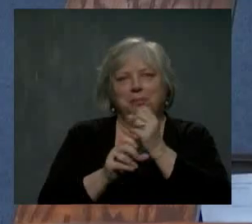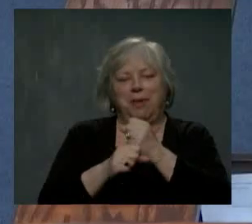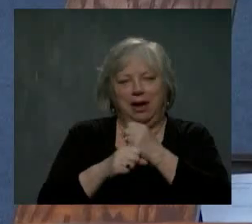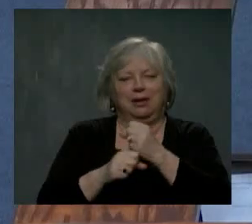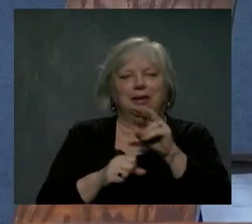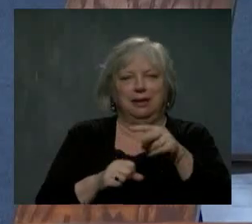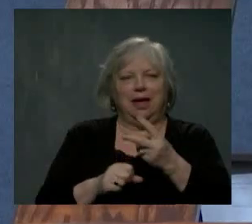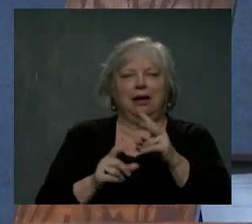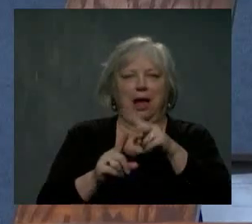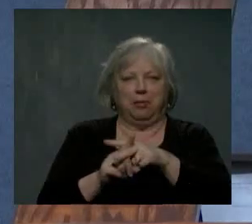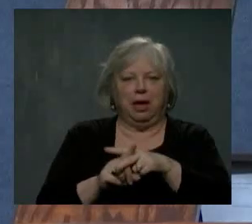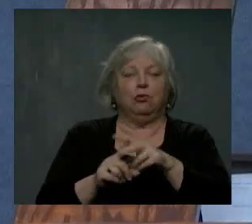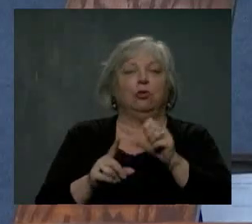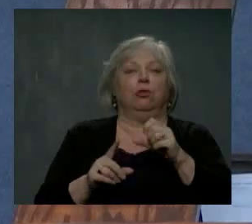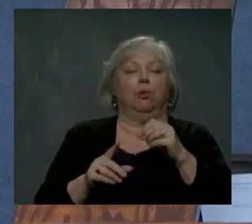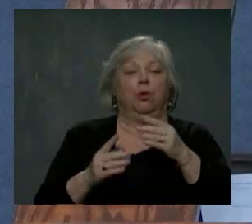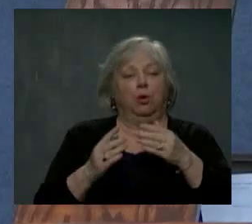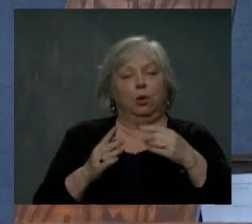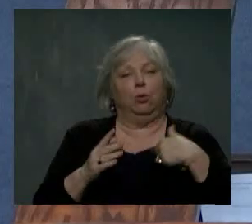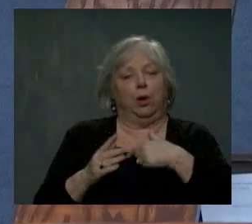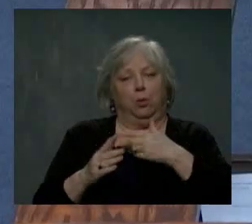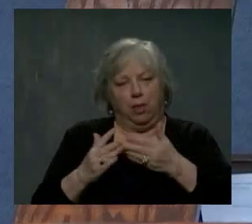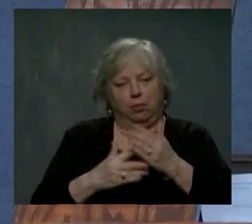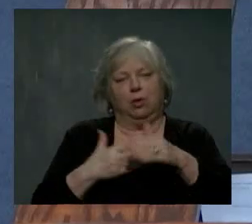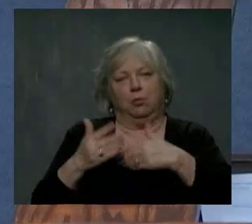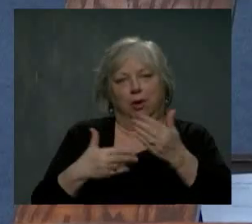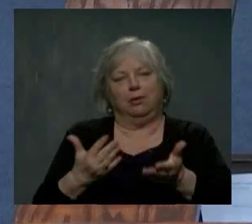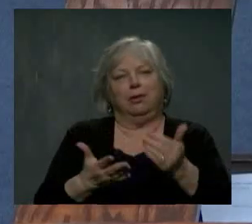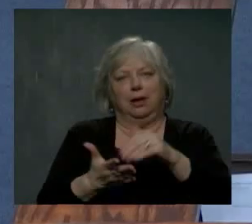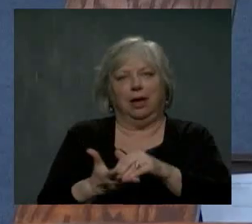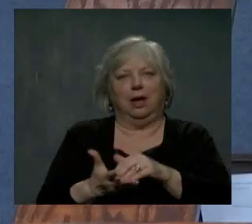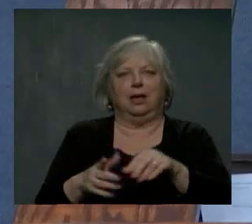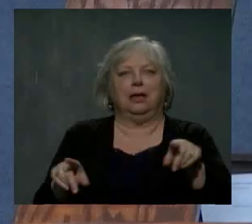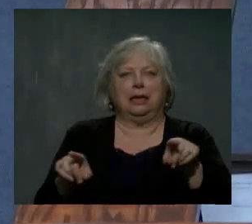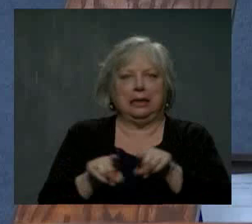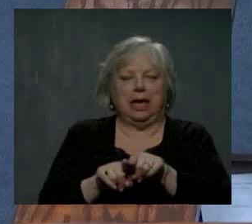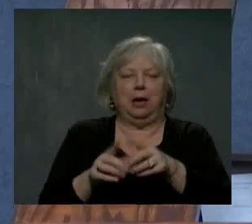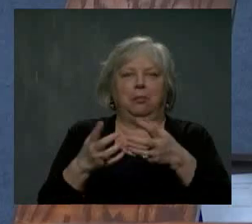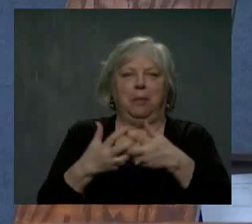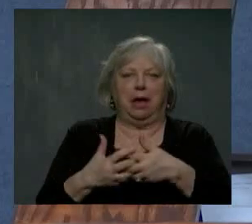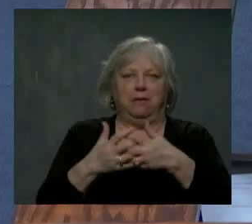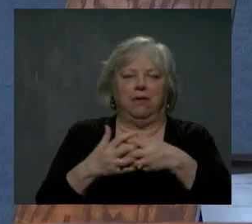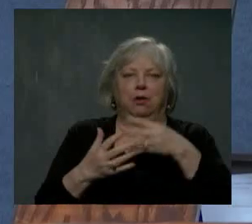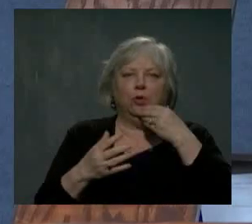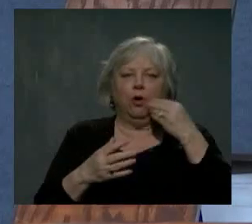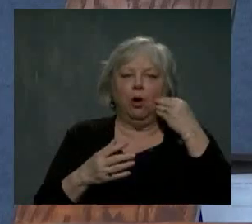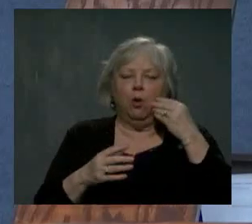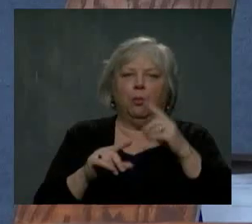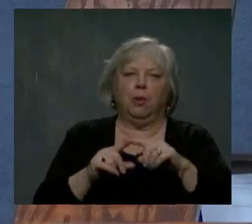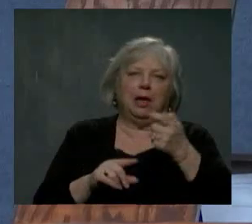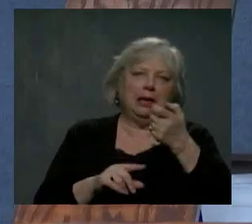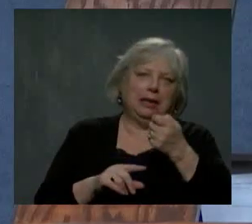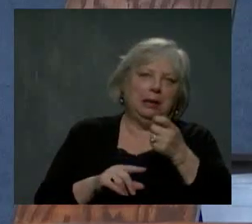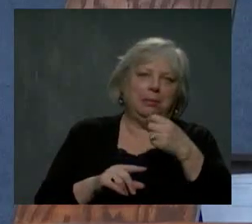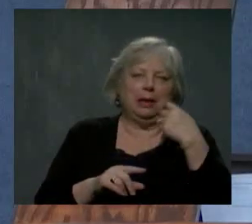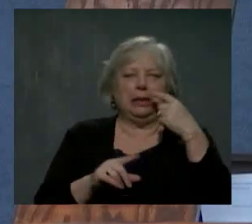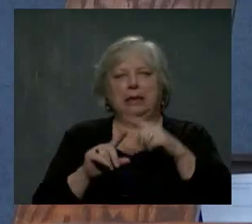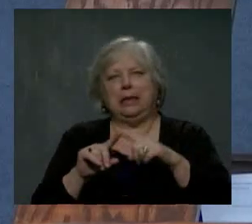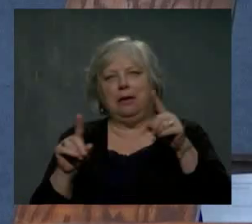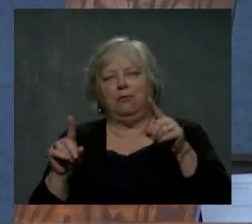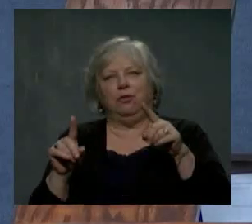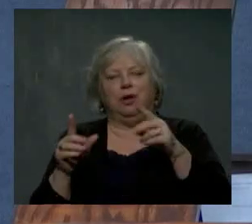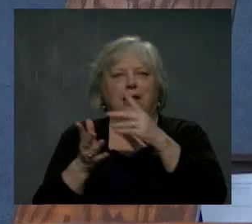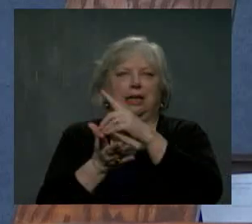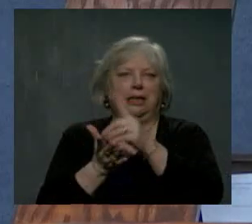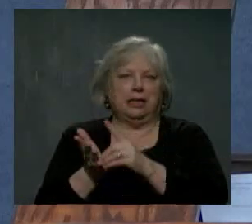again. Same manufactured homes, but a different look, a layout. They presented